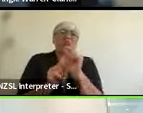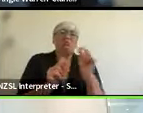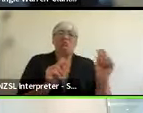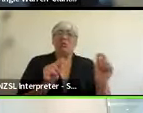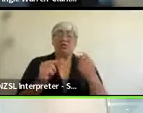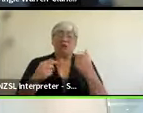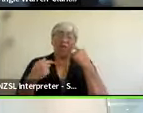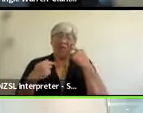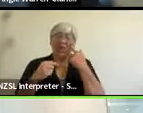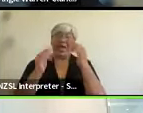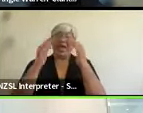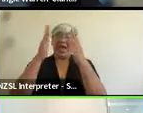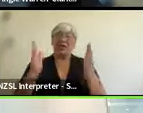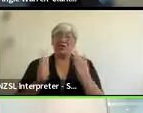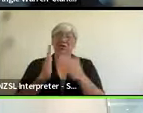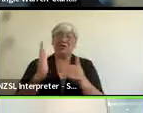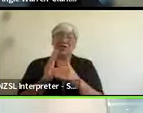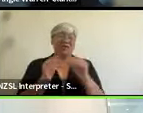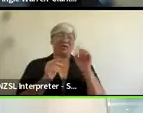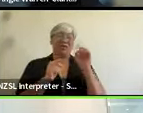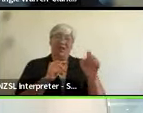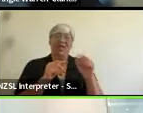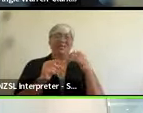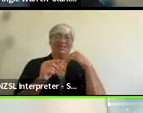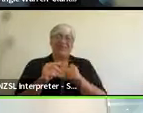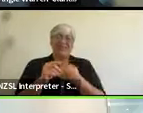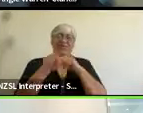universal design and accessible buildings going forward.